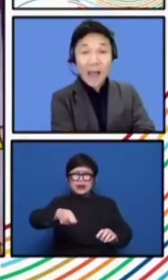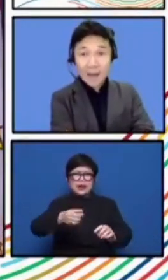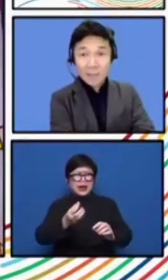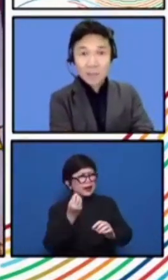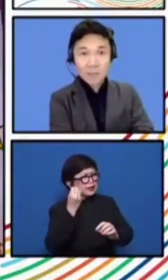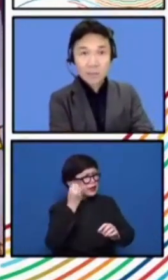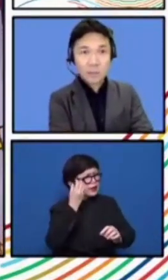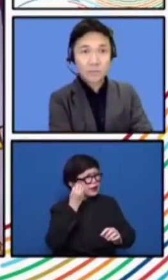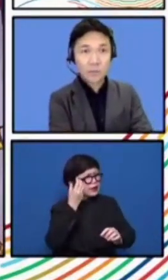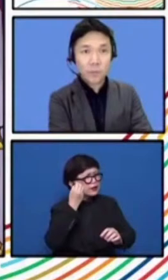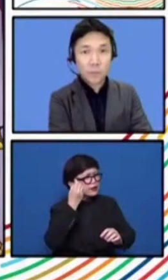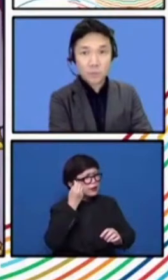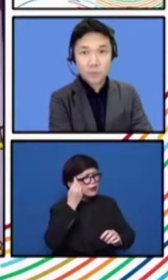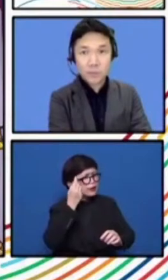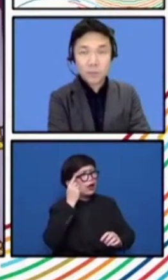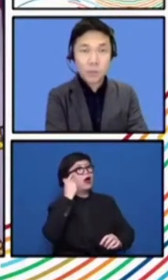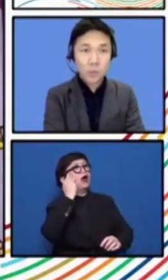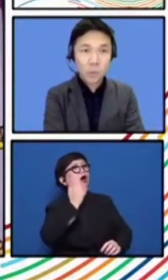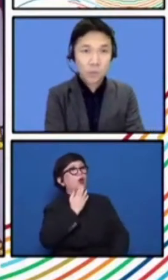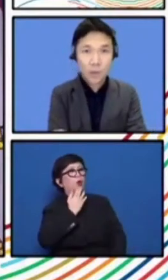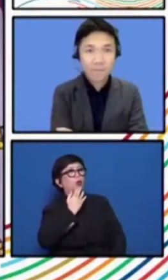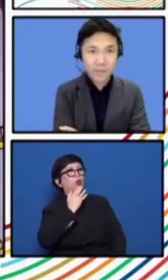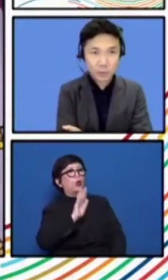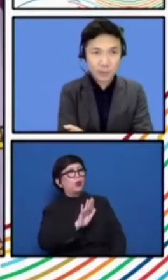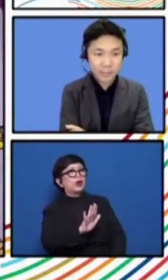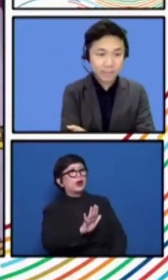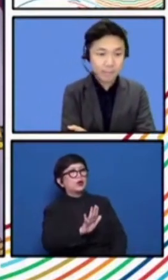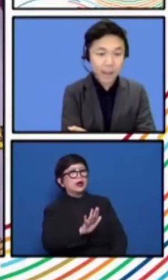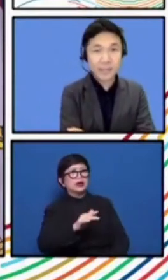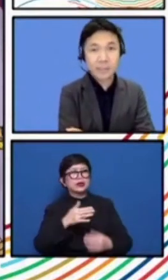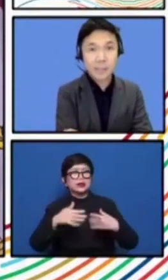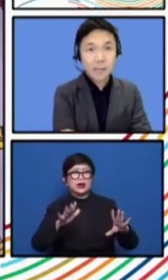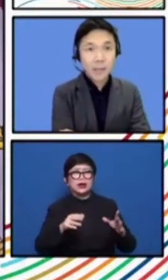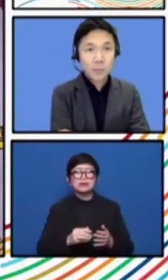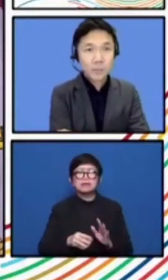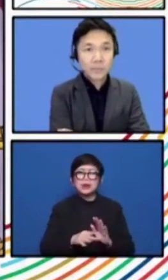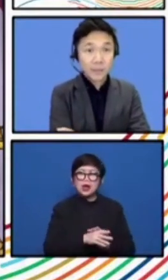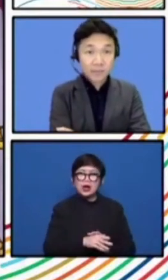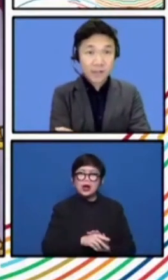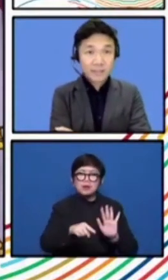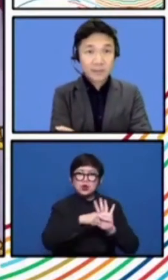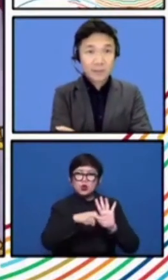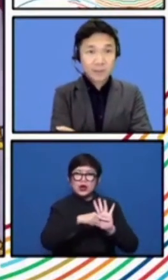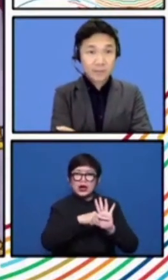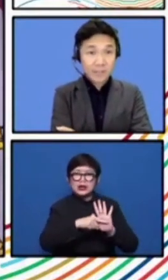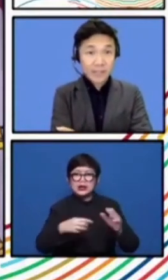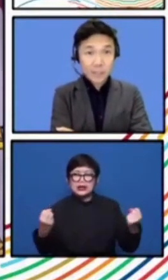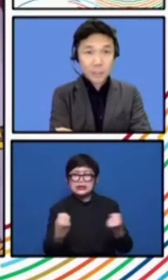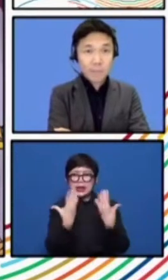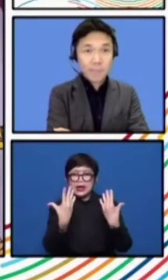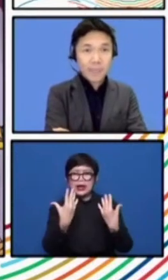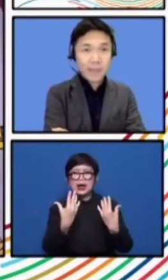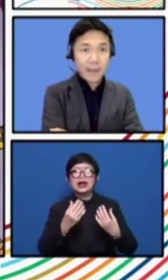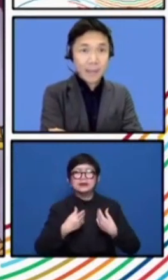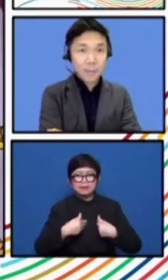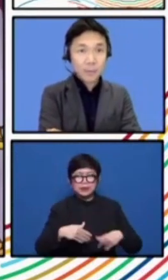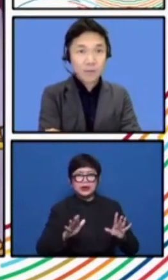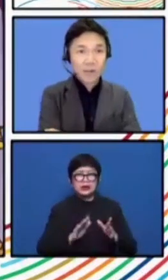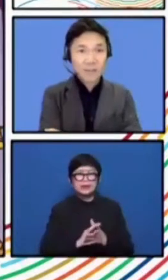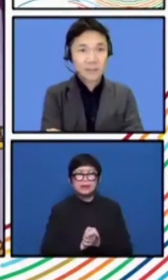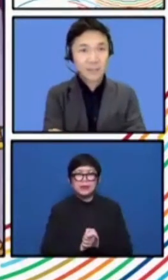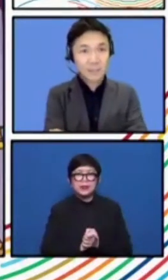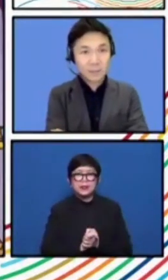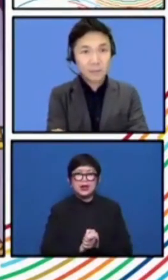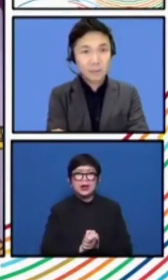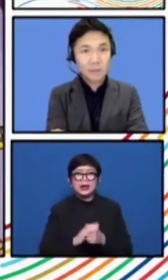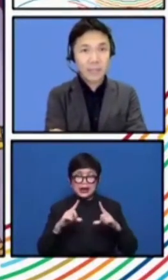accidents for users who are visually impaired which is for the device of that nature they are able to provide